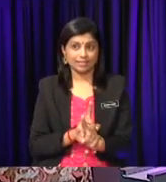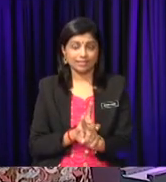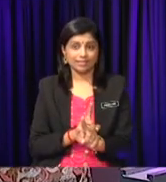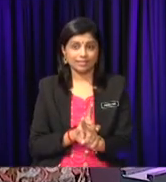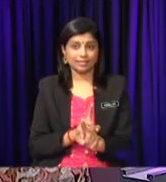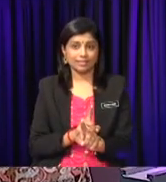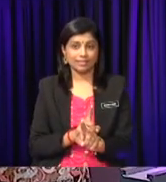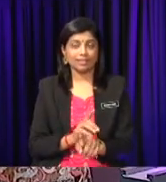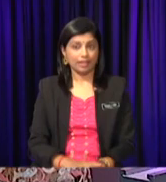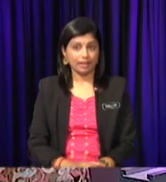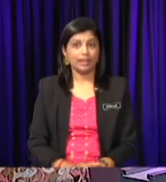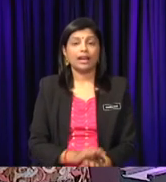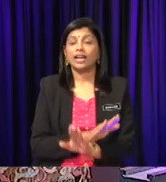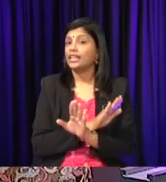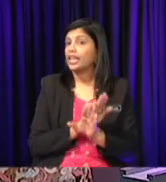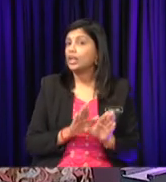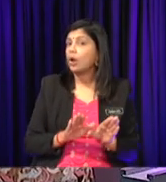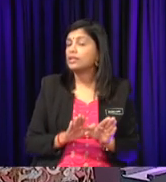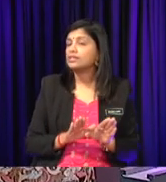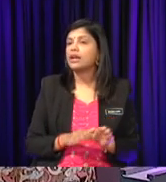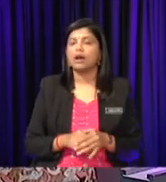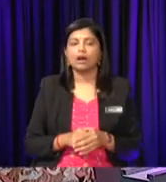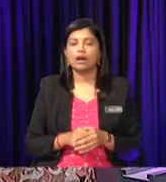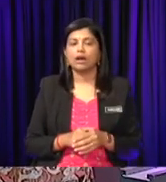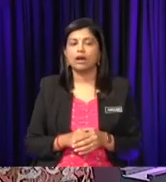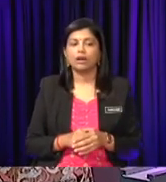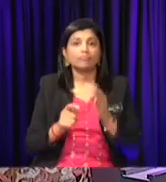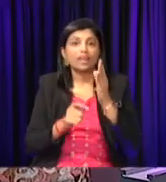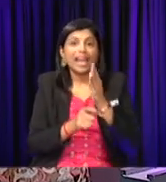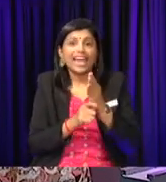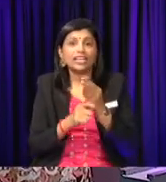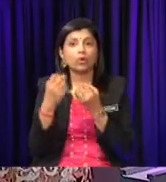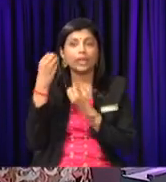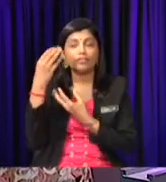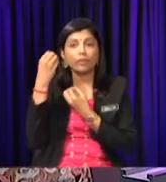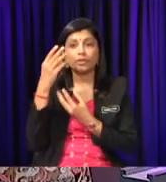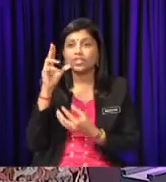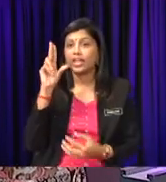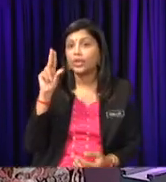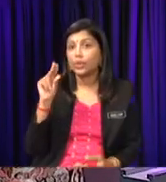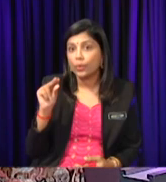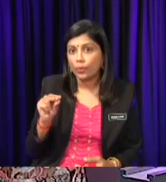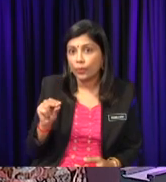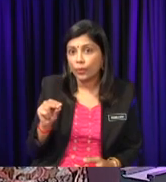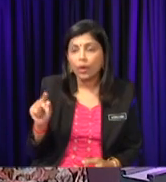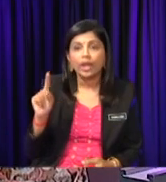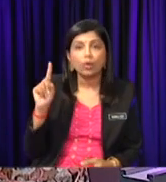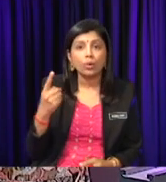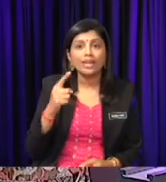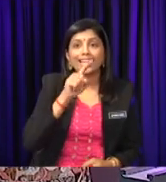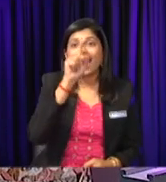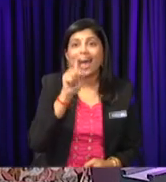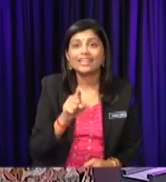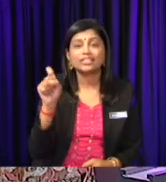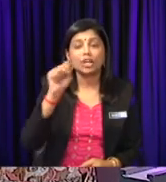they're not allowed to add extra information to get their pupils to speak. This is because